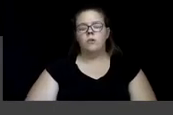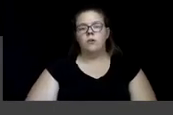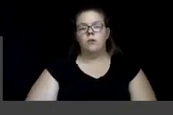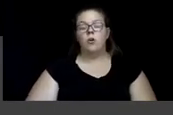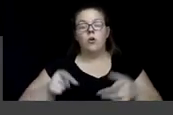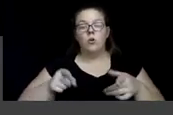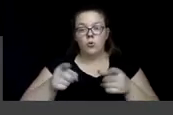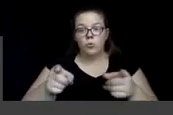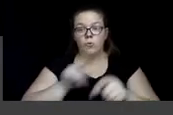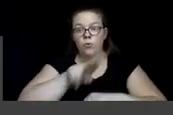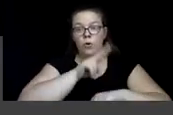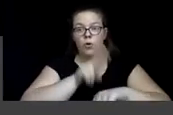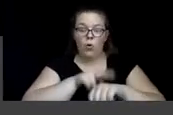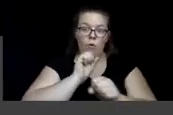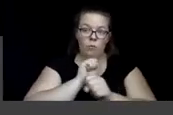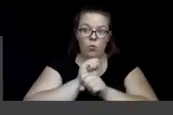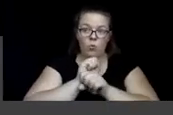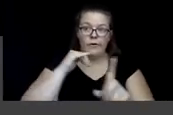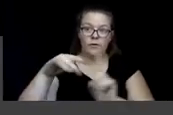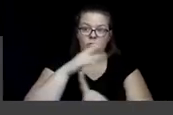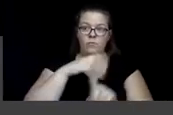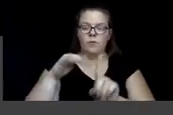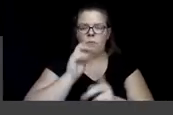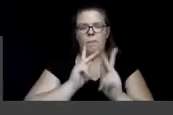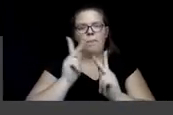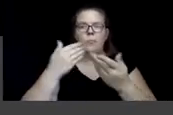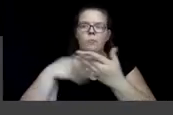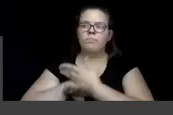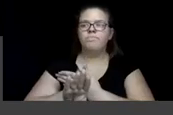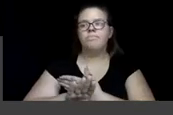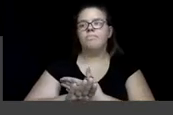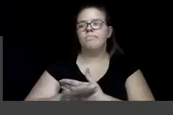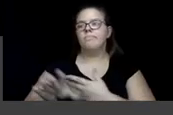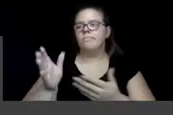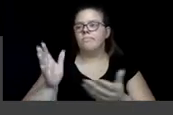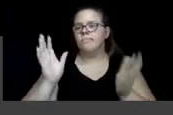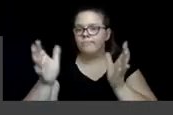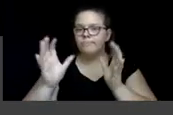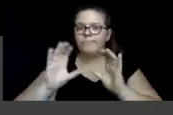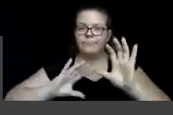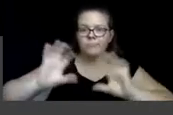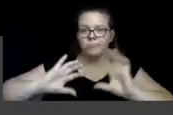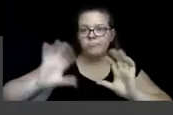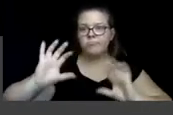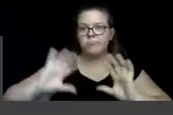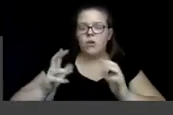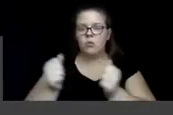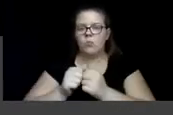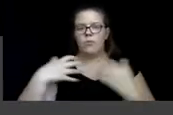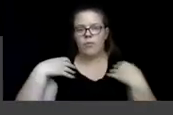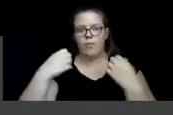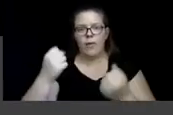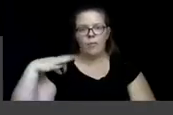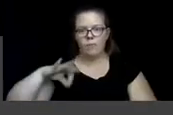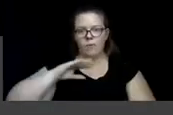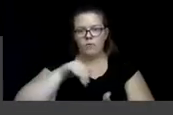normal work environment, people just walk in and talk to a Health Benefits Center employee